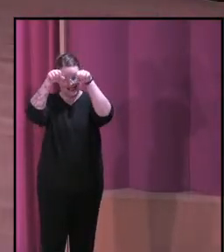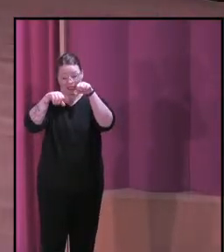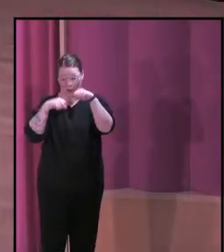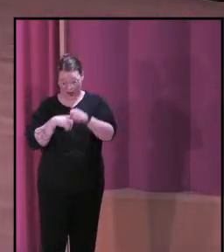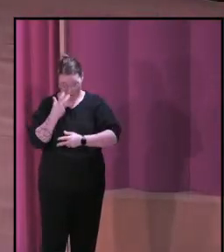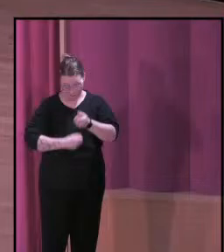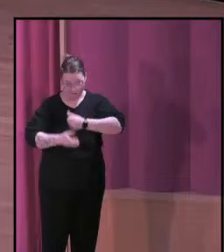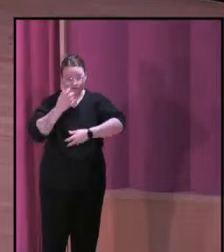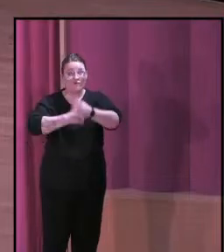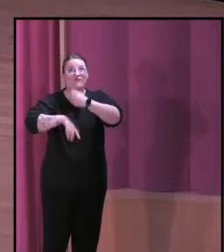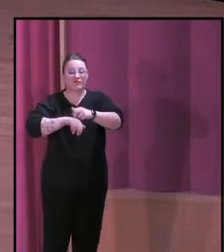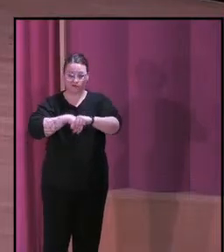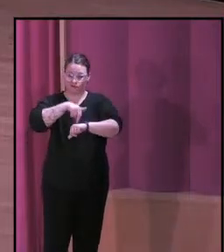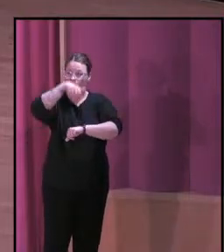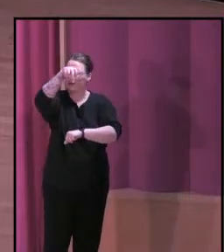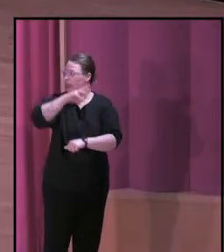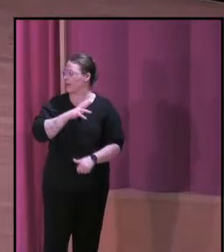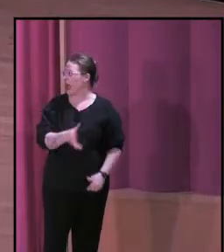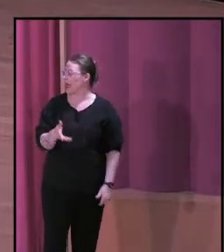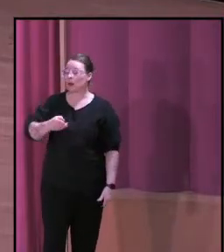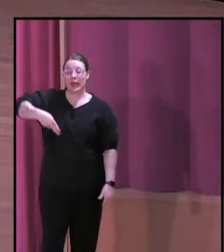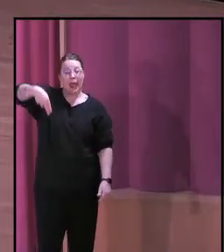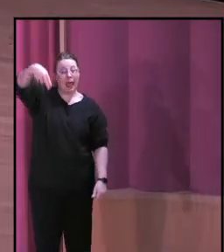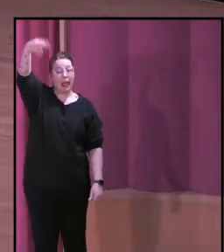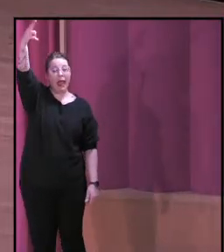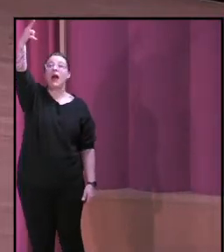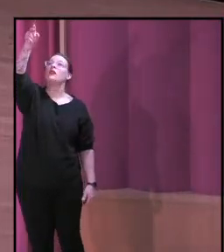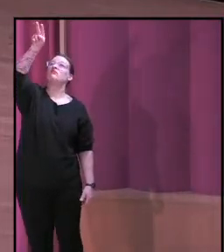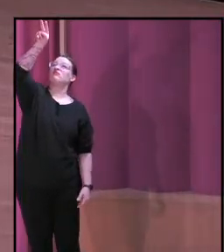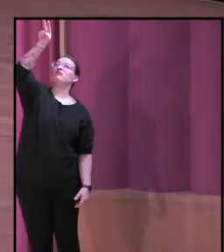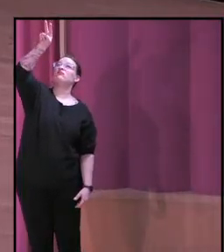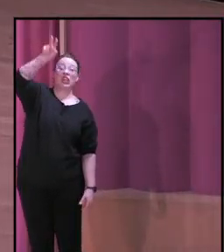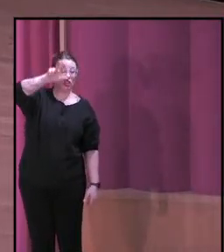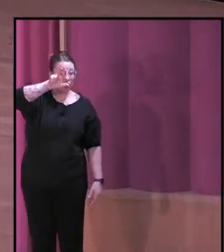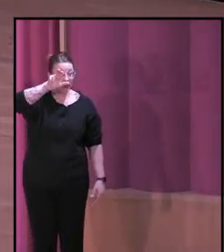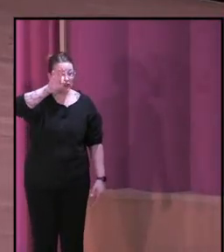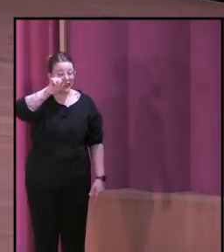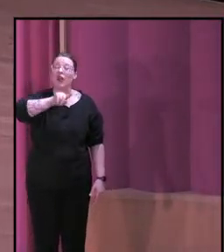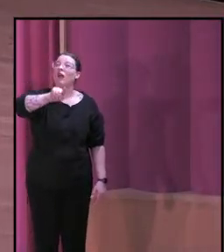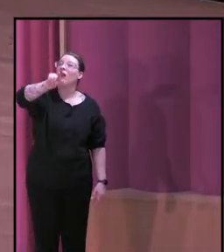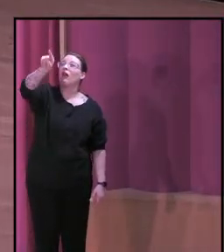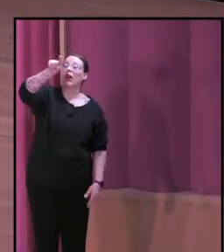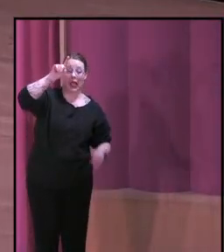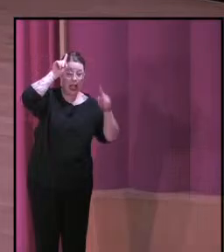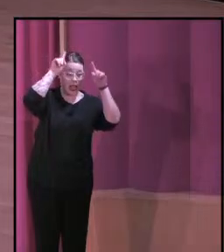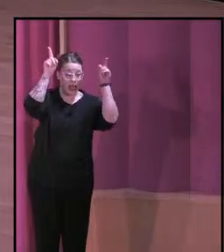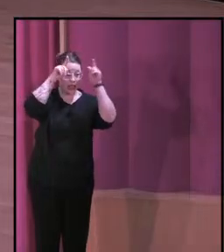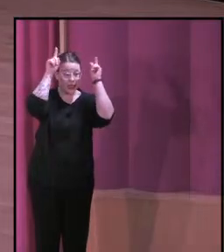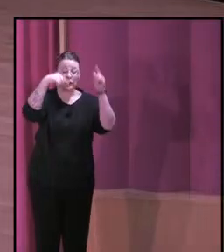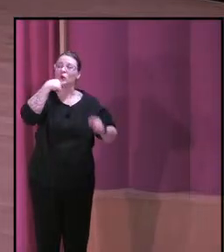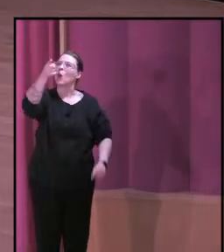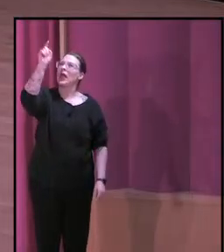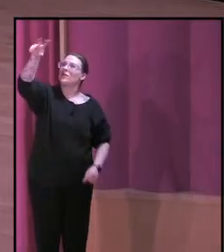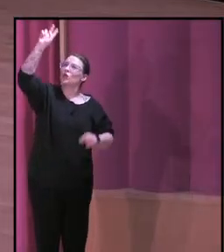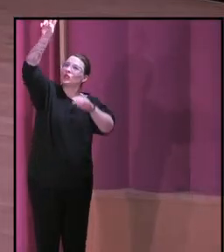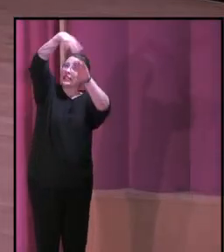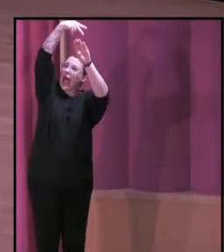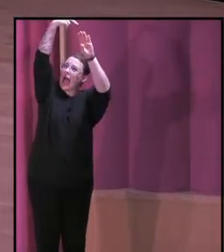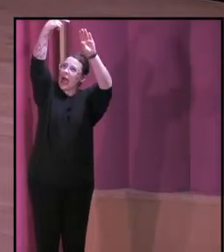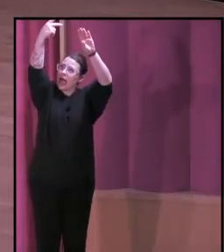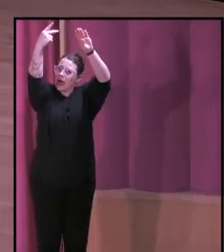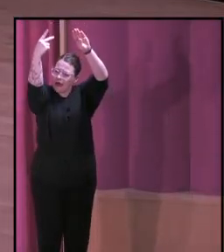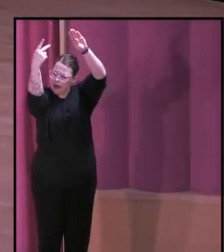Now that Bob was way up high, up above the ground, the aliens told him that he had to dive off of that high